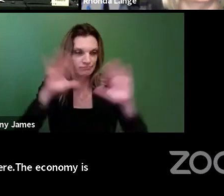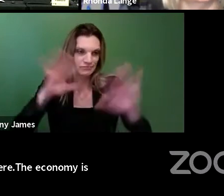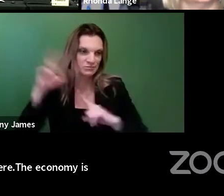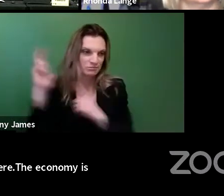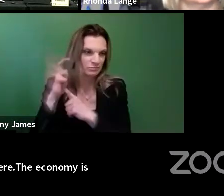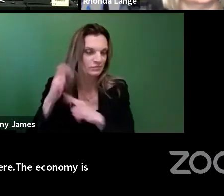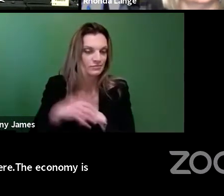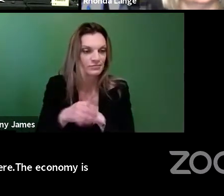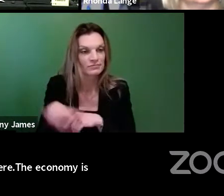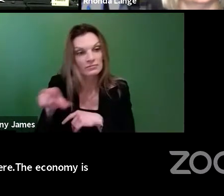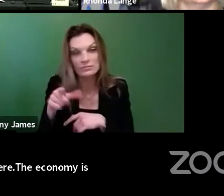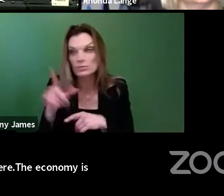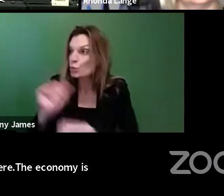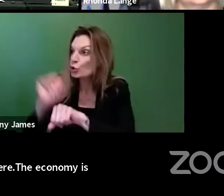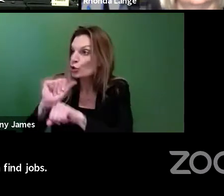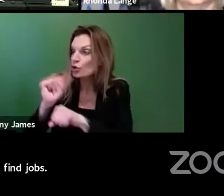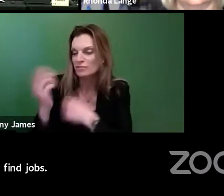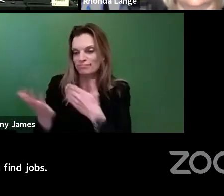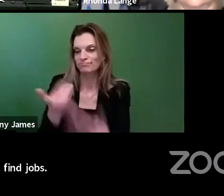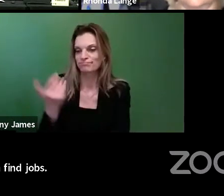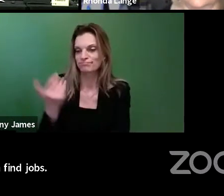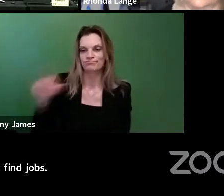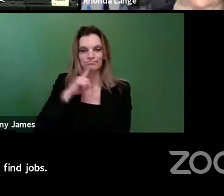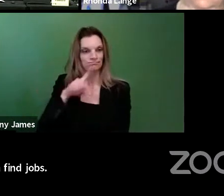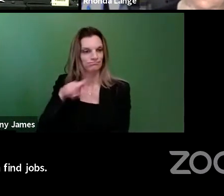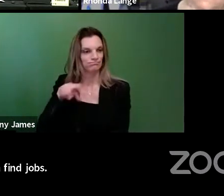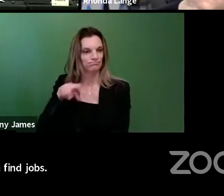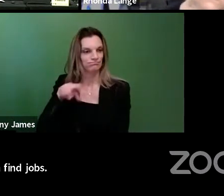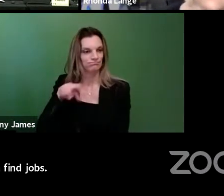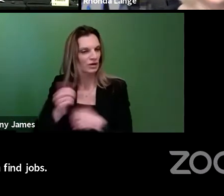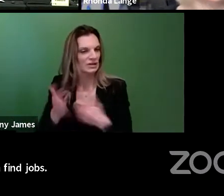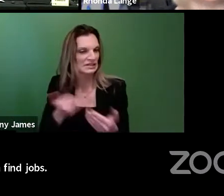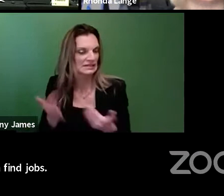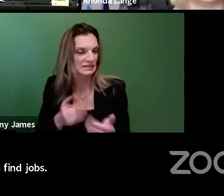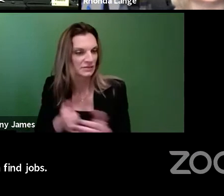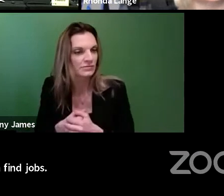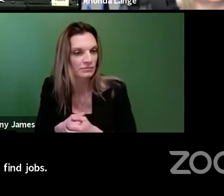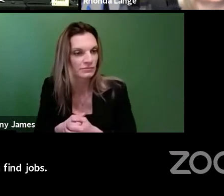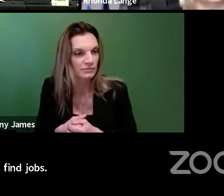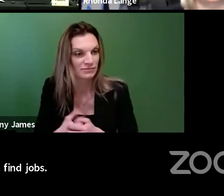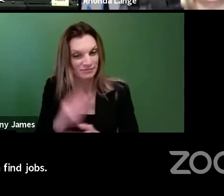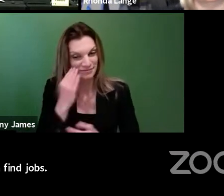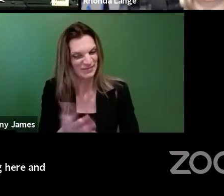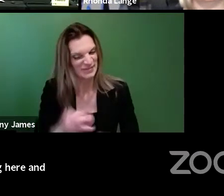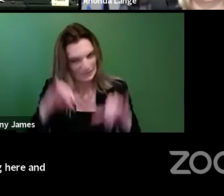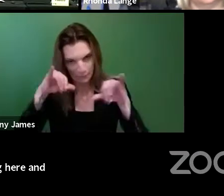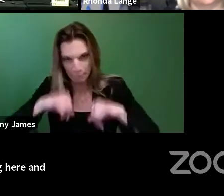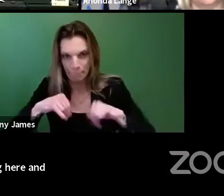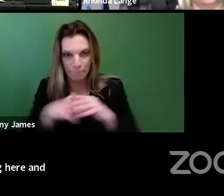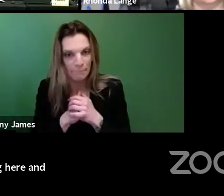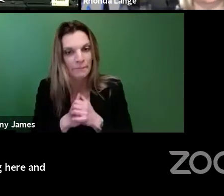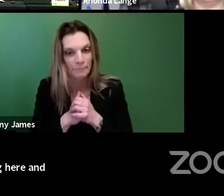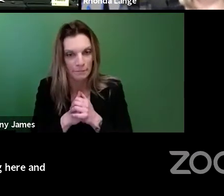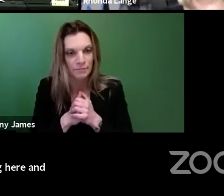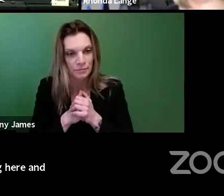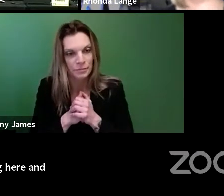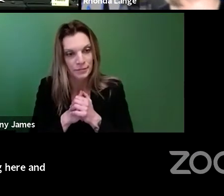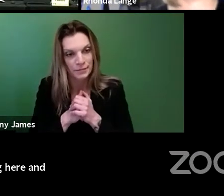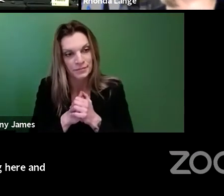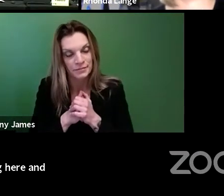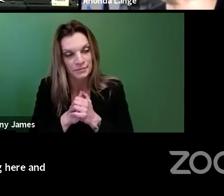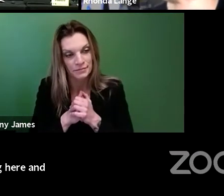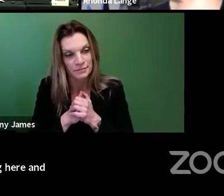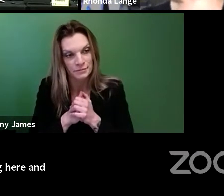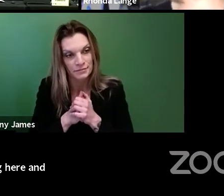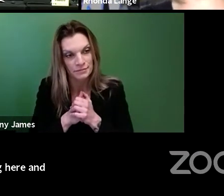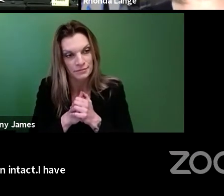can enjoy being here. And so I would like it to remain intact. I would definitely